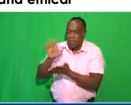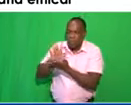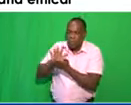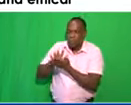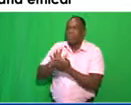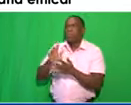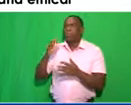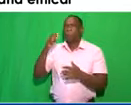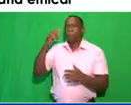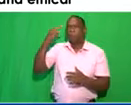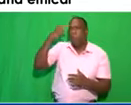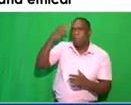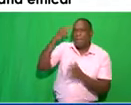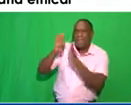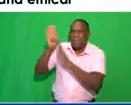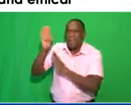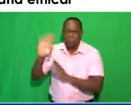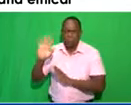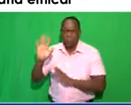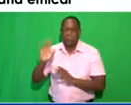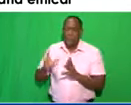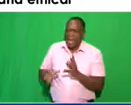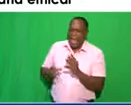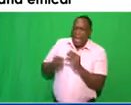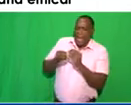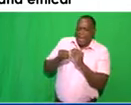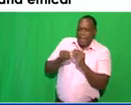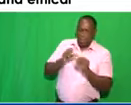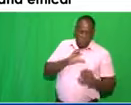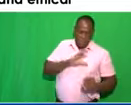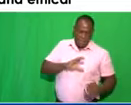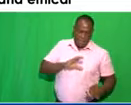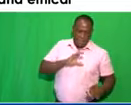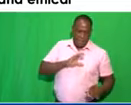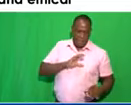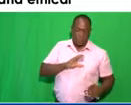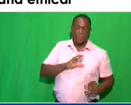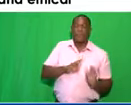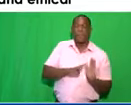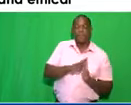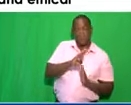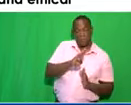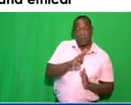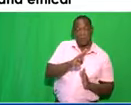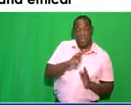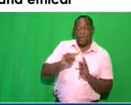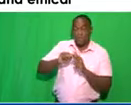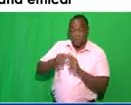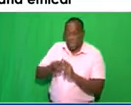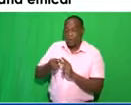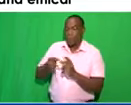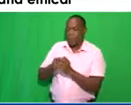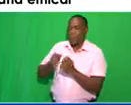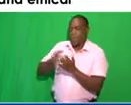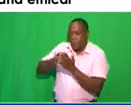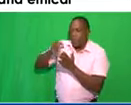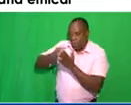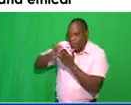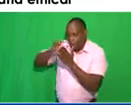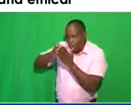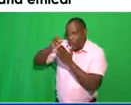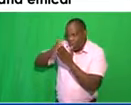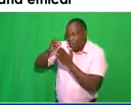we look at these conceptions, it's a progression. It starts with the academic base, but there are things that you should focus on